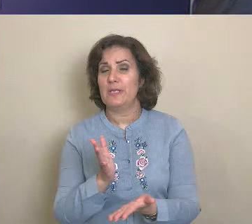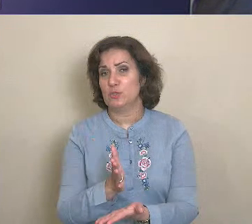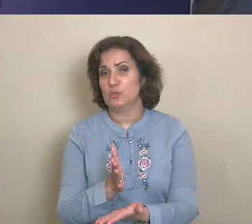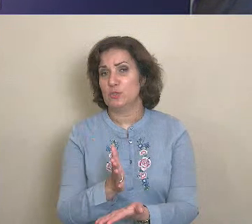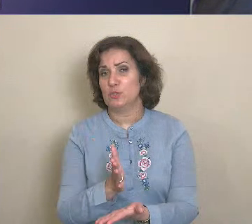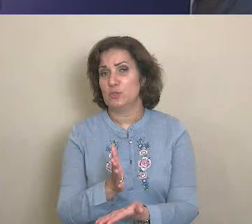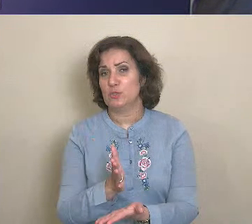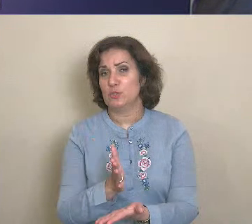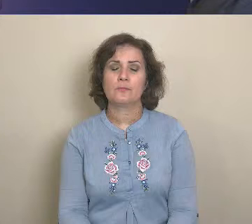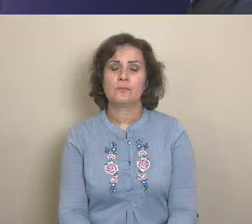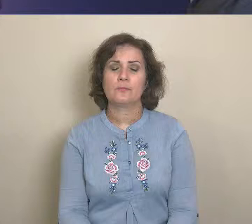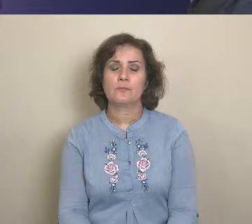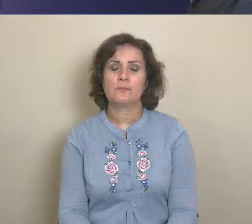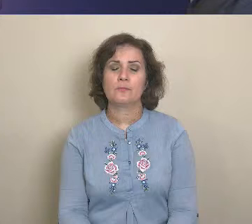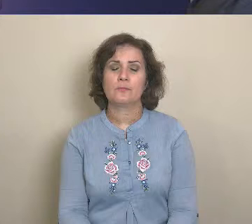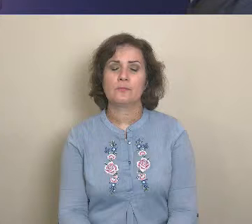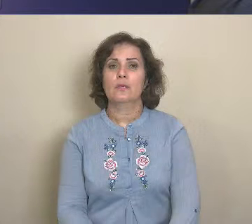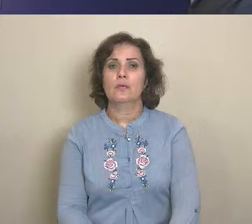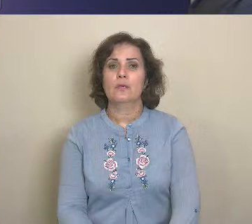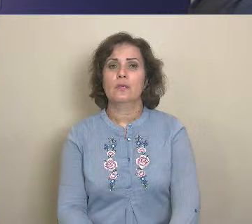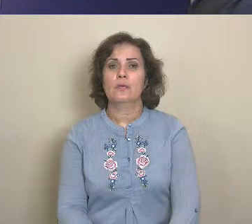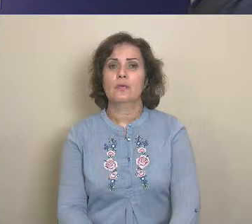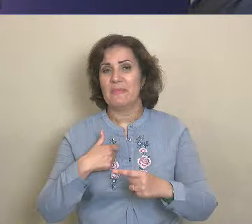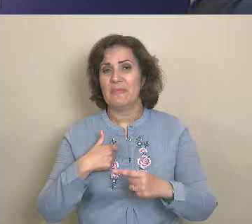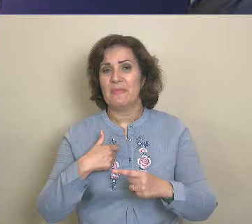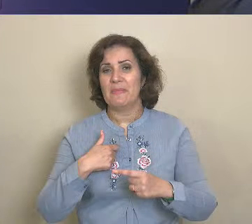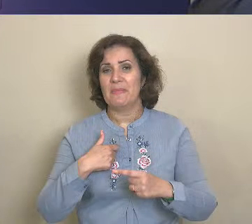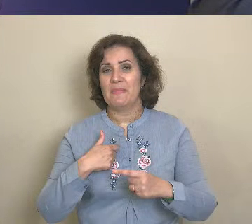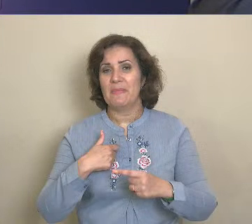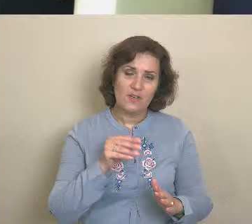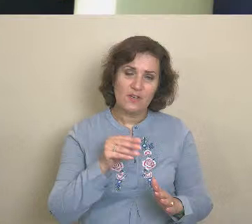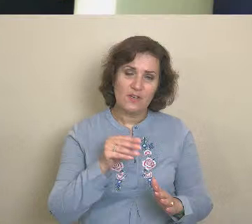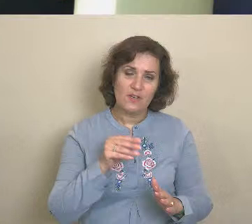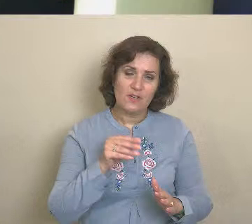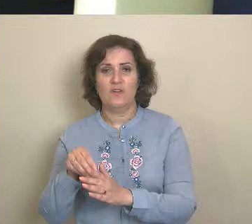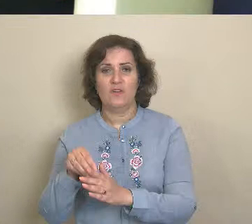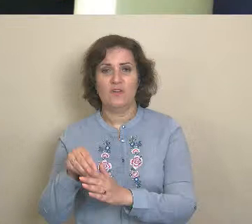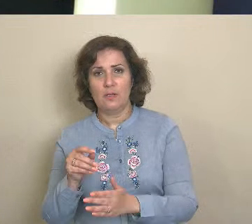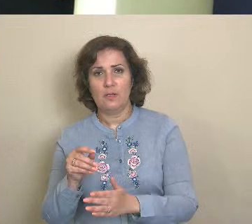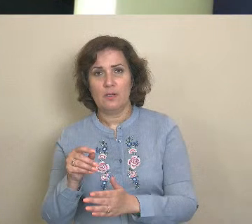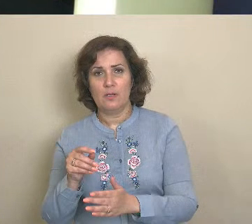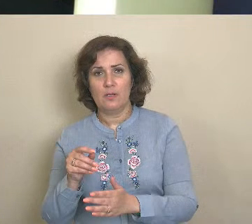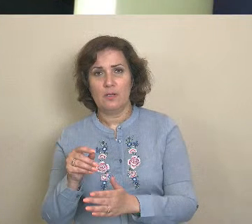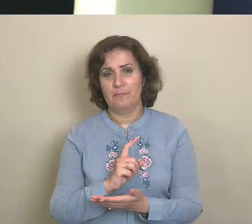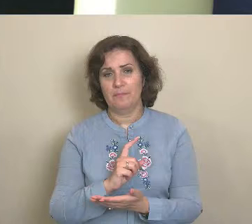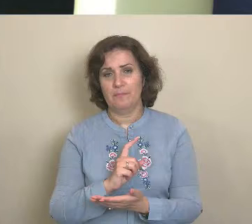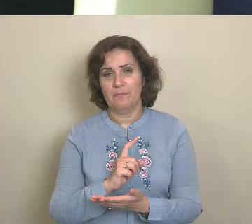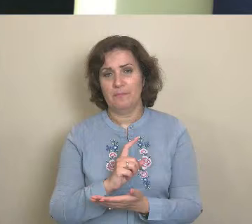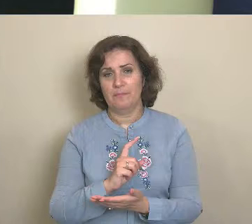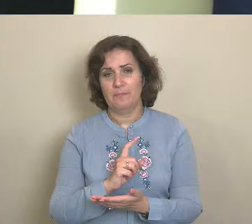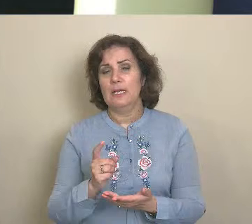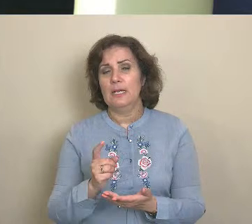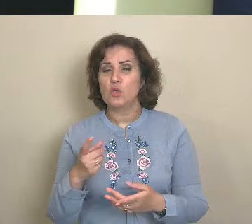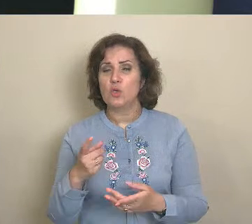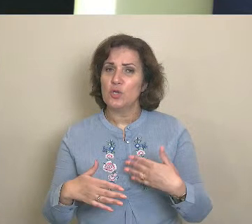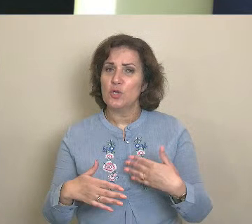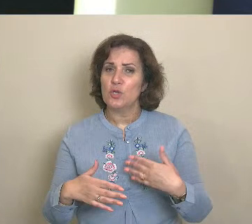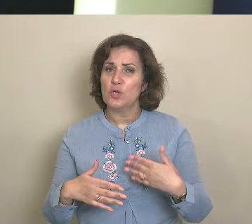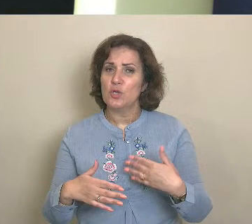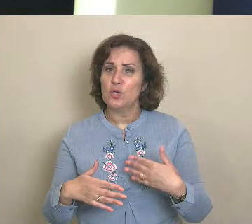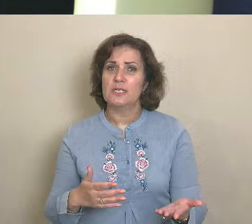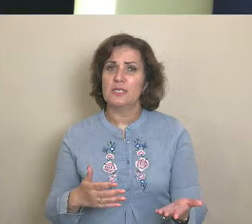TSCs, that's the issue that is kind of, interesting to talk. We are talking about the dualism of